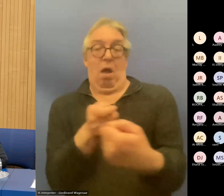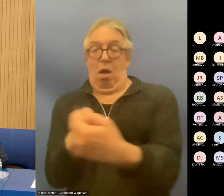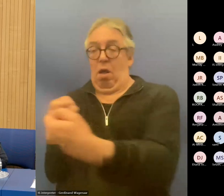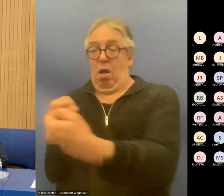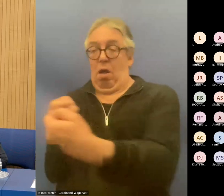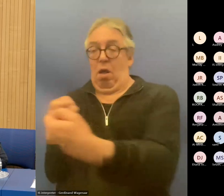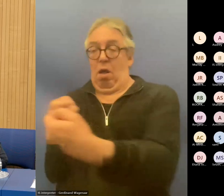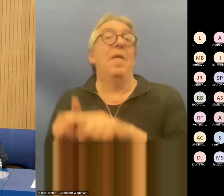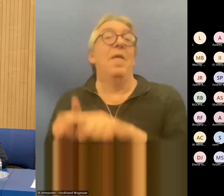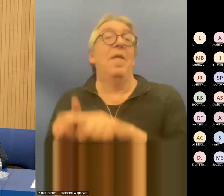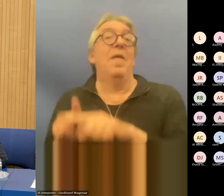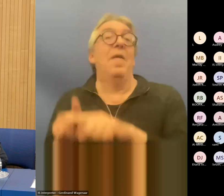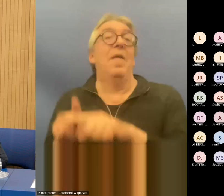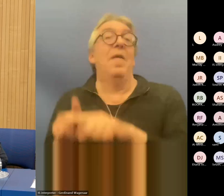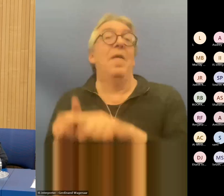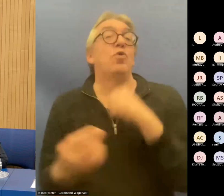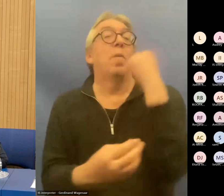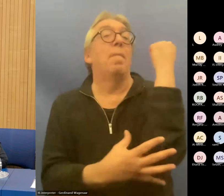socio-economical context.